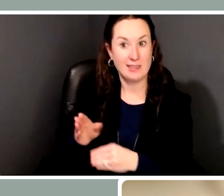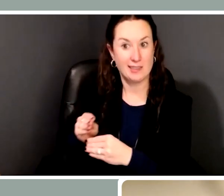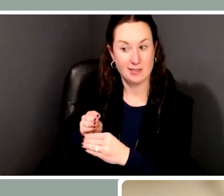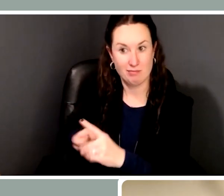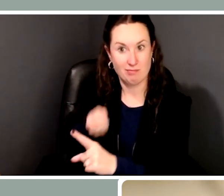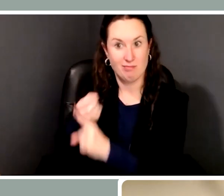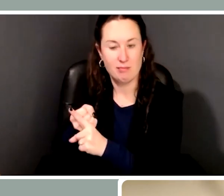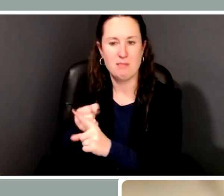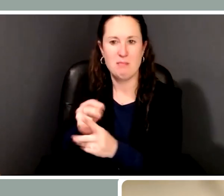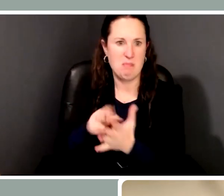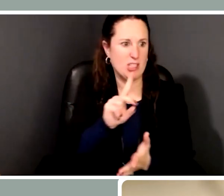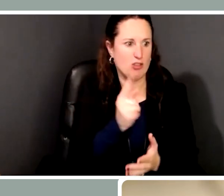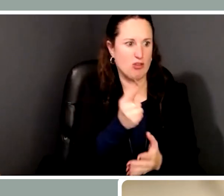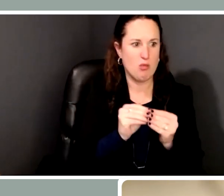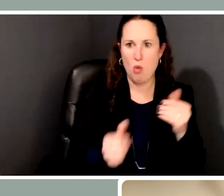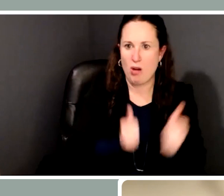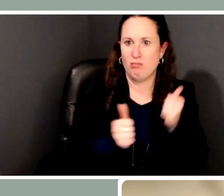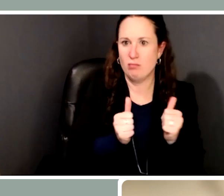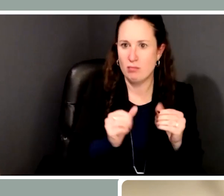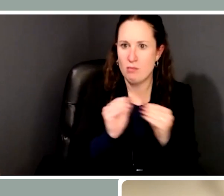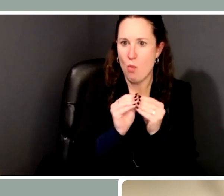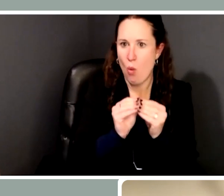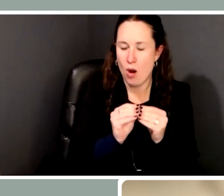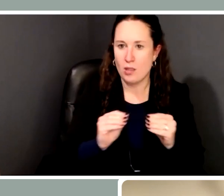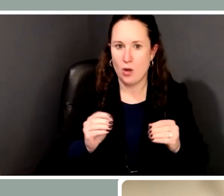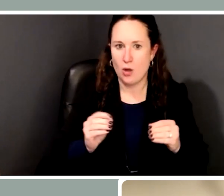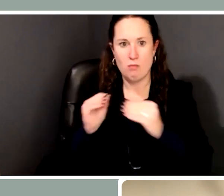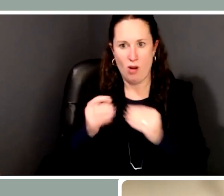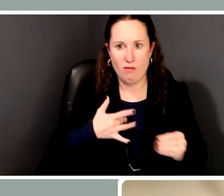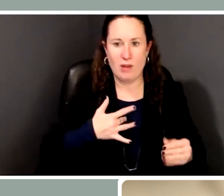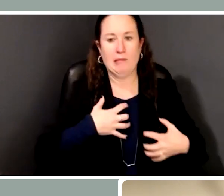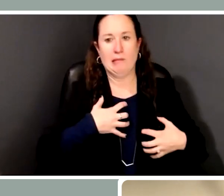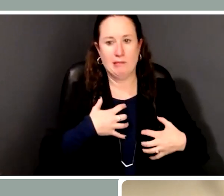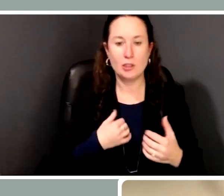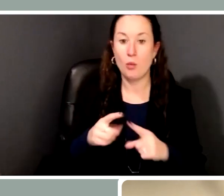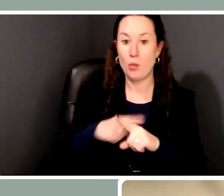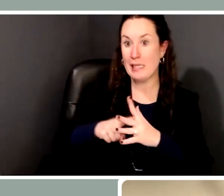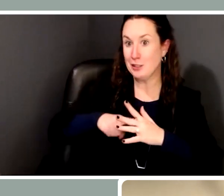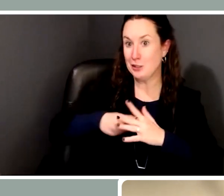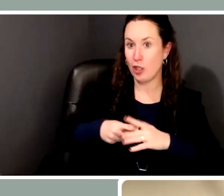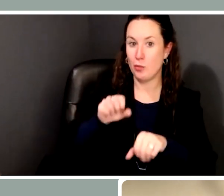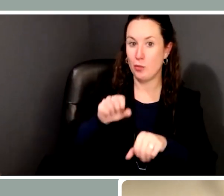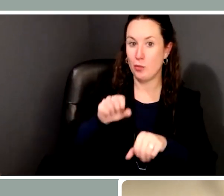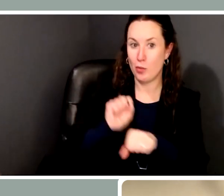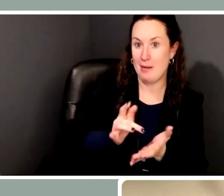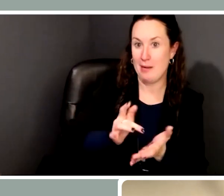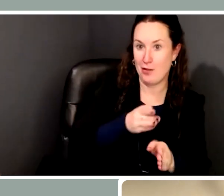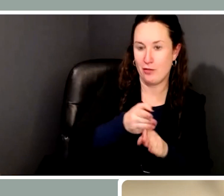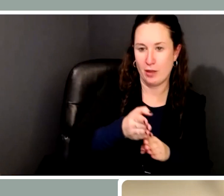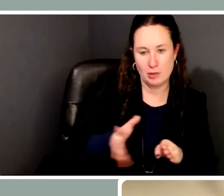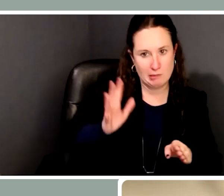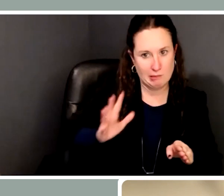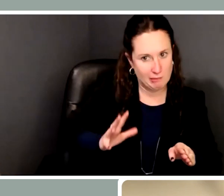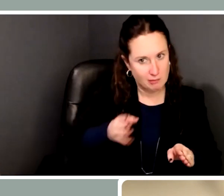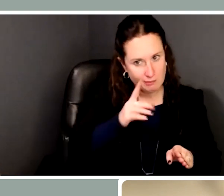instinctive thing. And when I first started to practice medicine, which was longer ago than I'd like to admit to any of you, but when I first started to practice as an